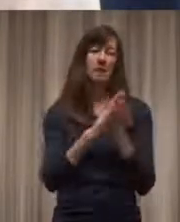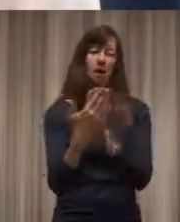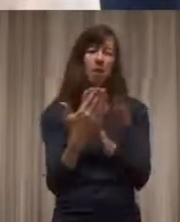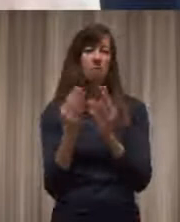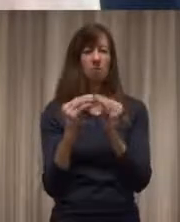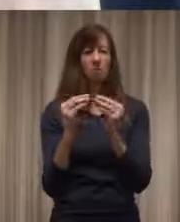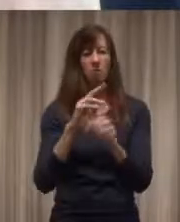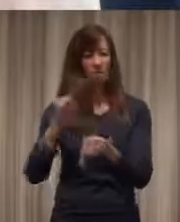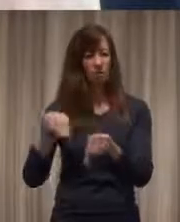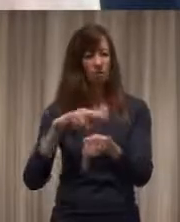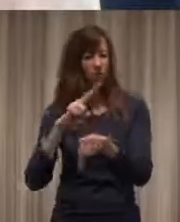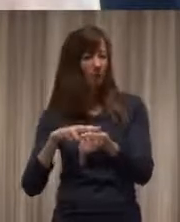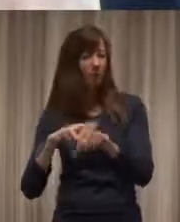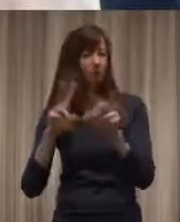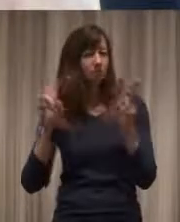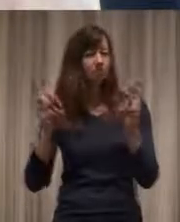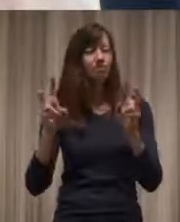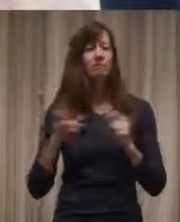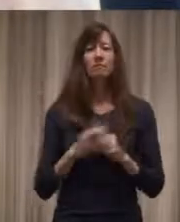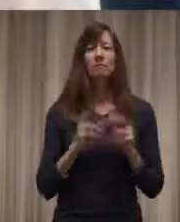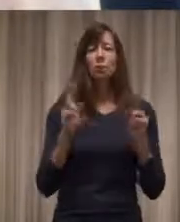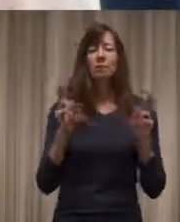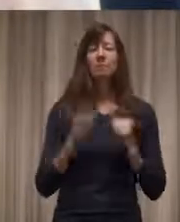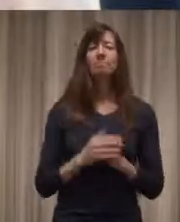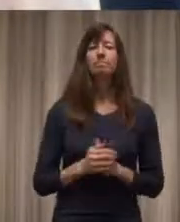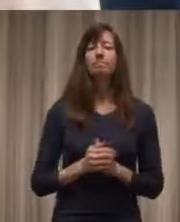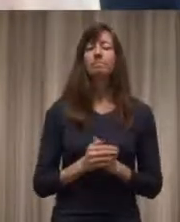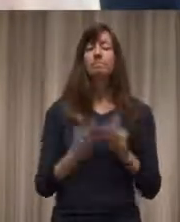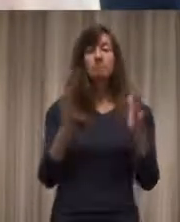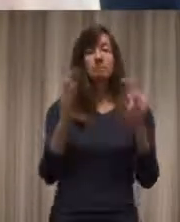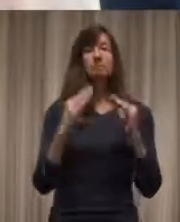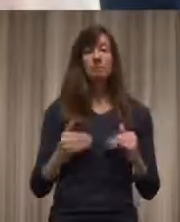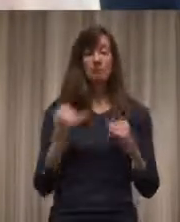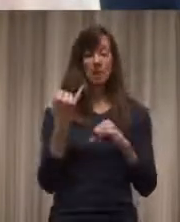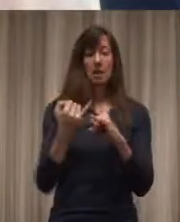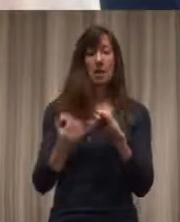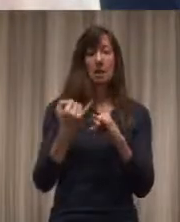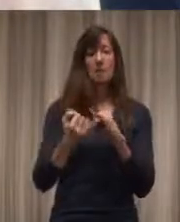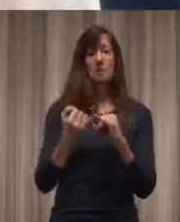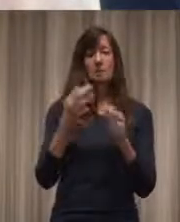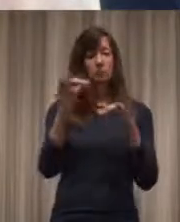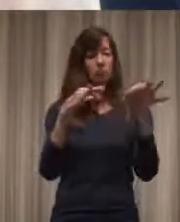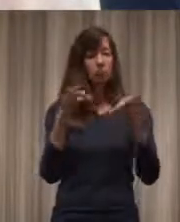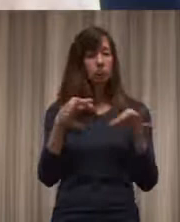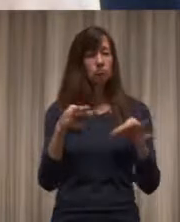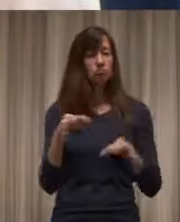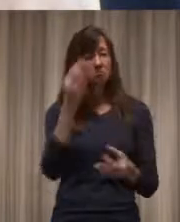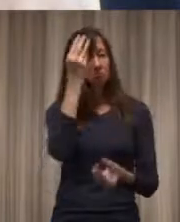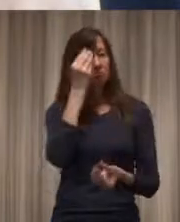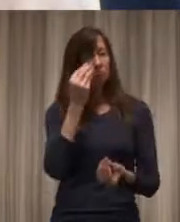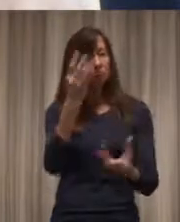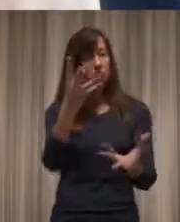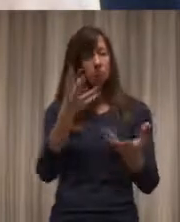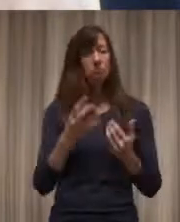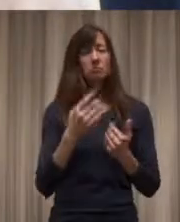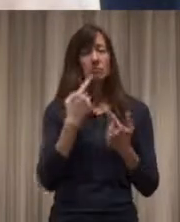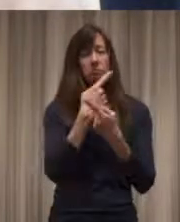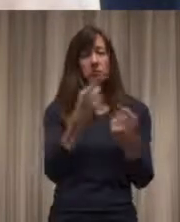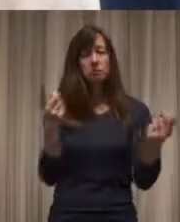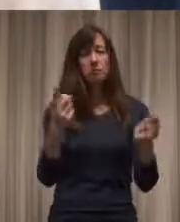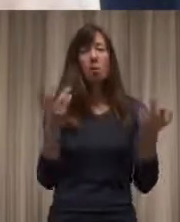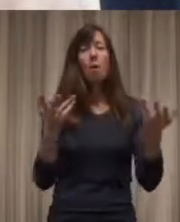The last piece here I want to hit on is I mentioned it before,